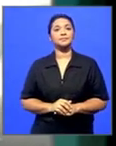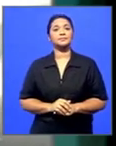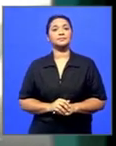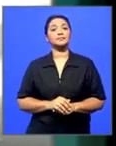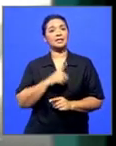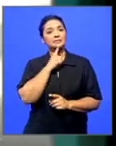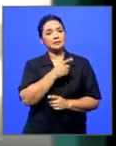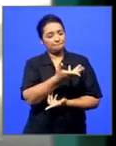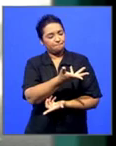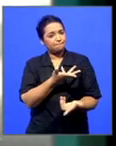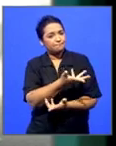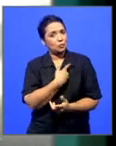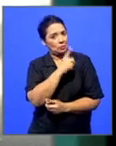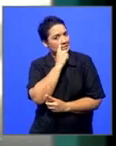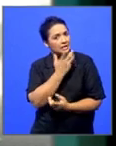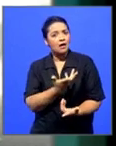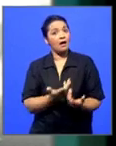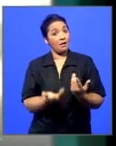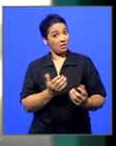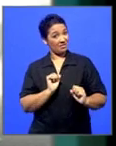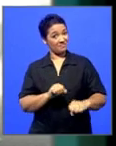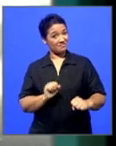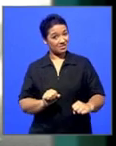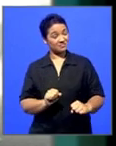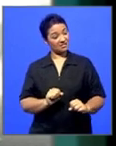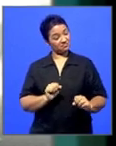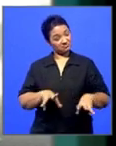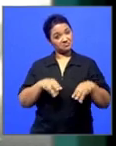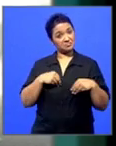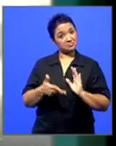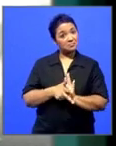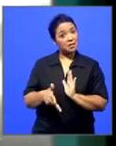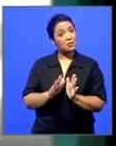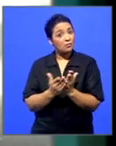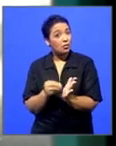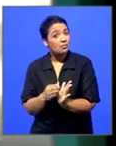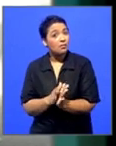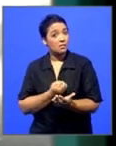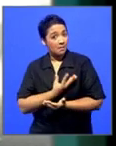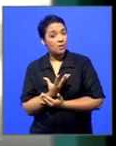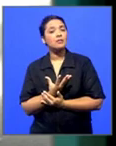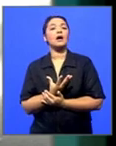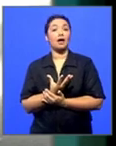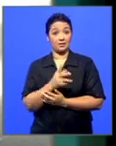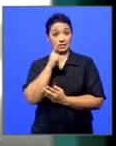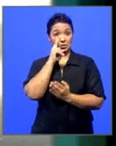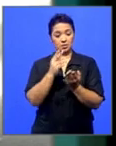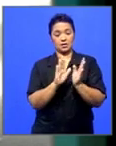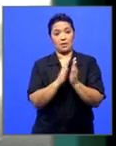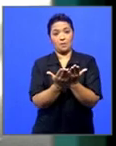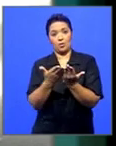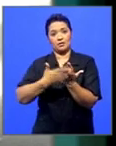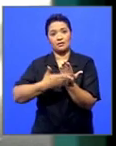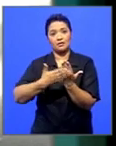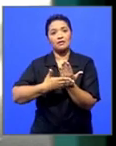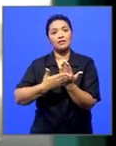to also talk to him to see if it's something that he'll really like. And as you can see at the back of the book, he